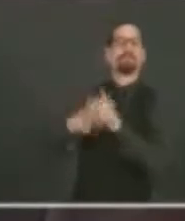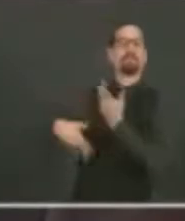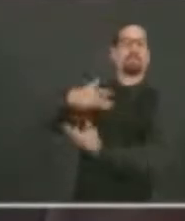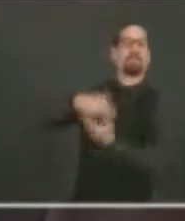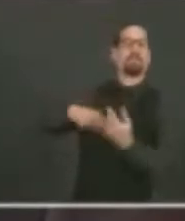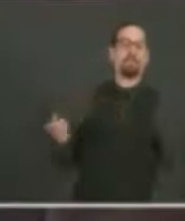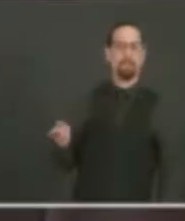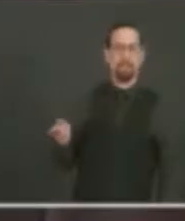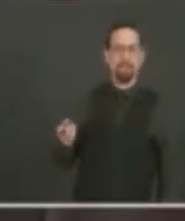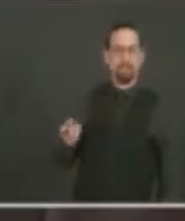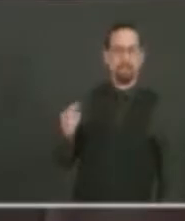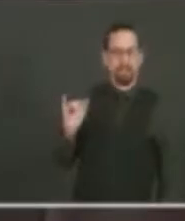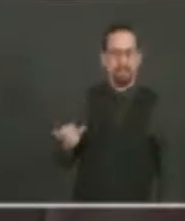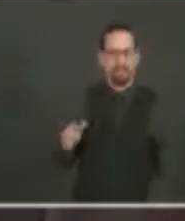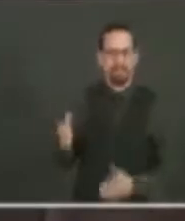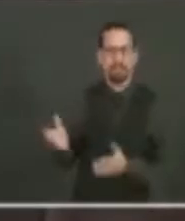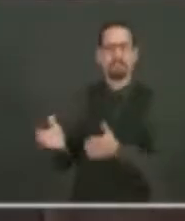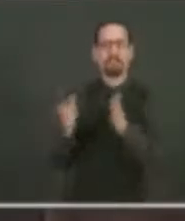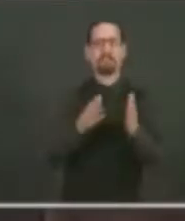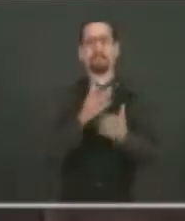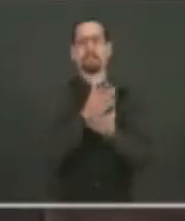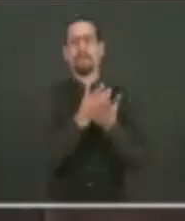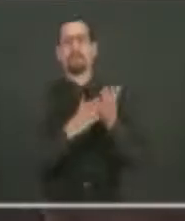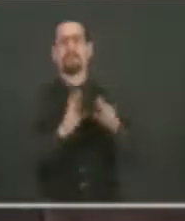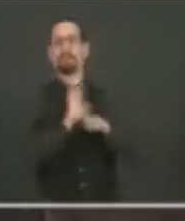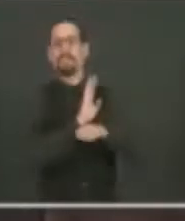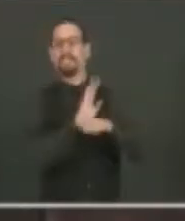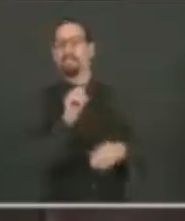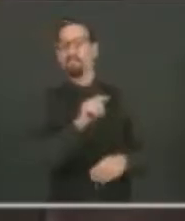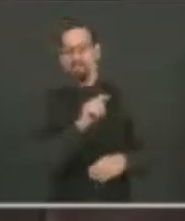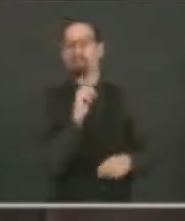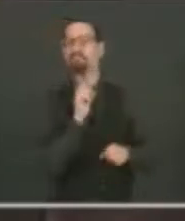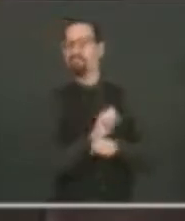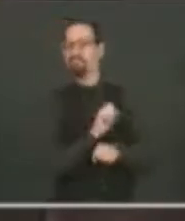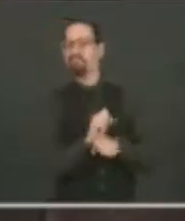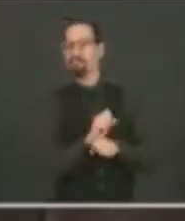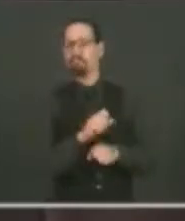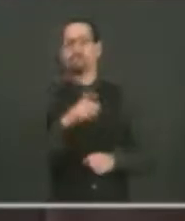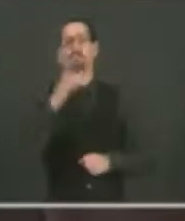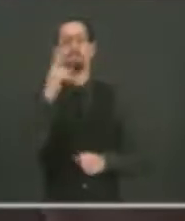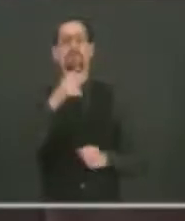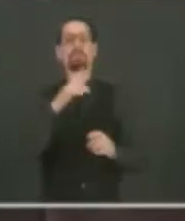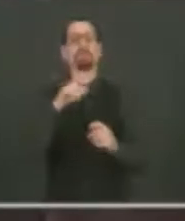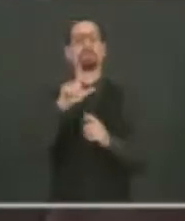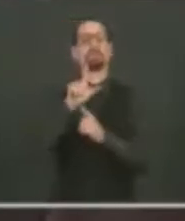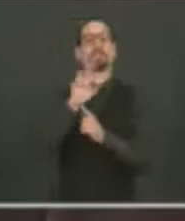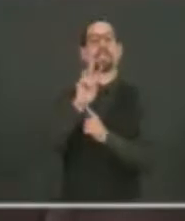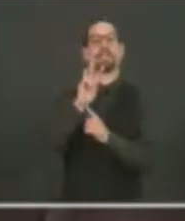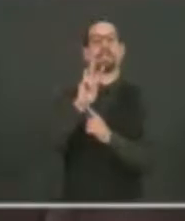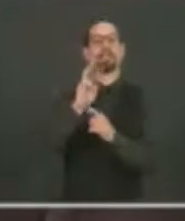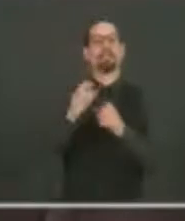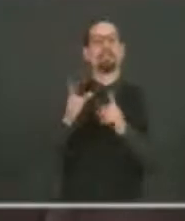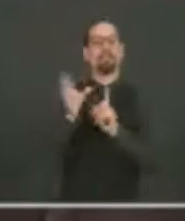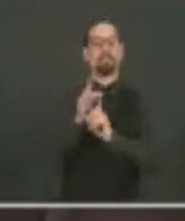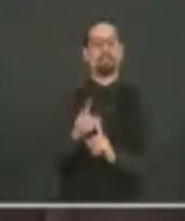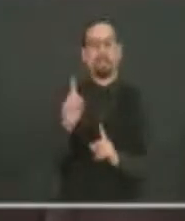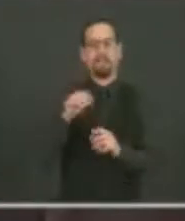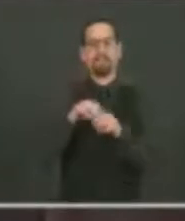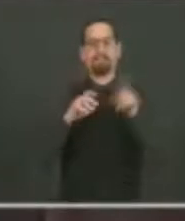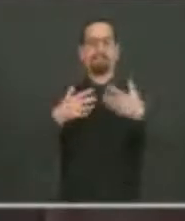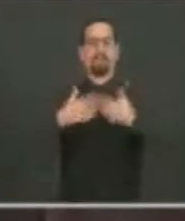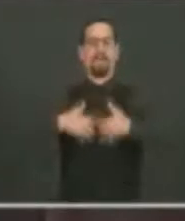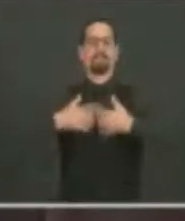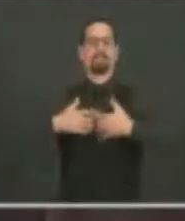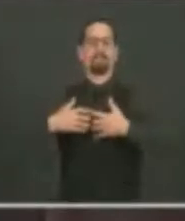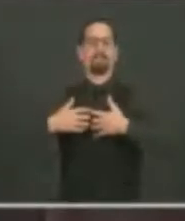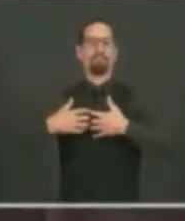affected. During this last week period, we saw 26 cases among people who work in manufacturing and 25 cases